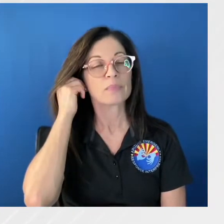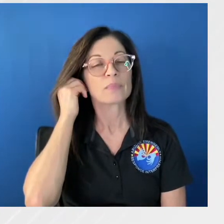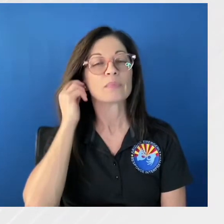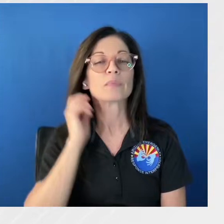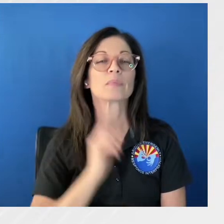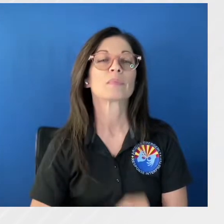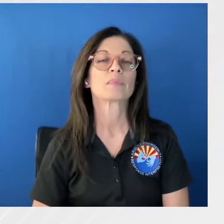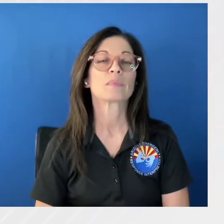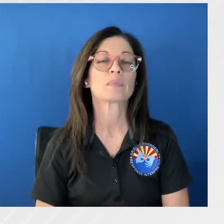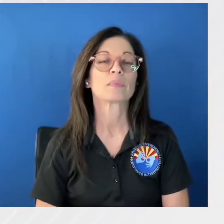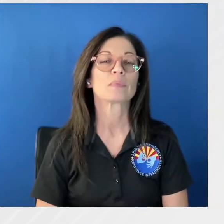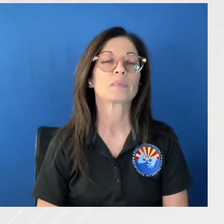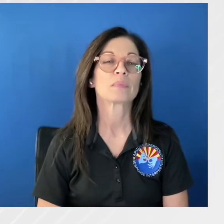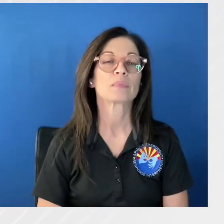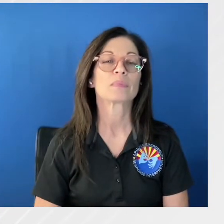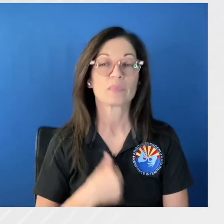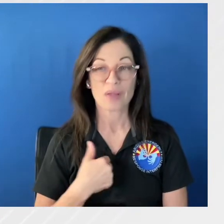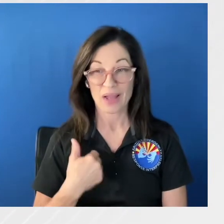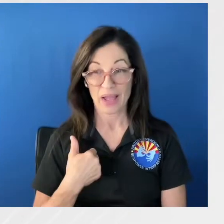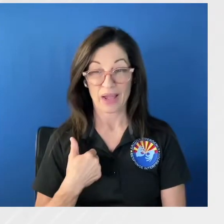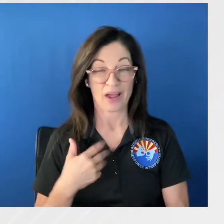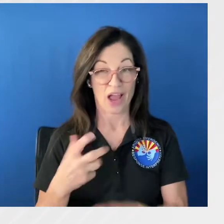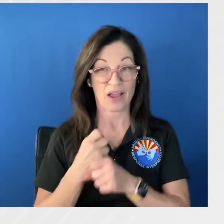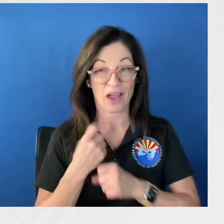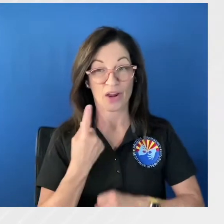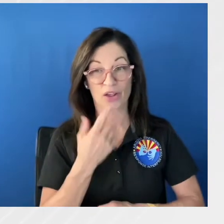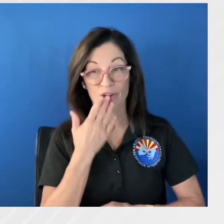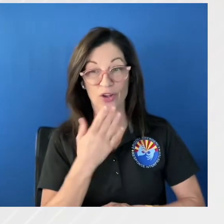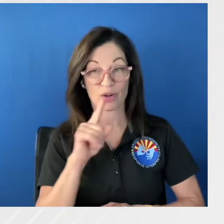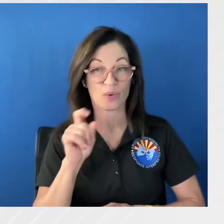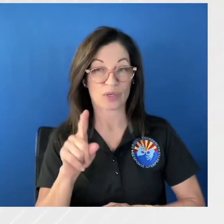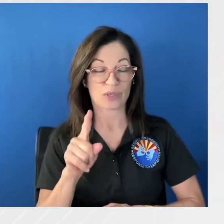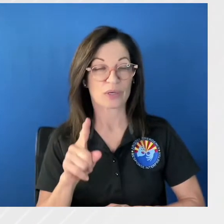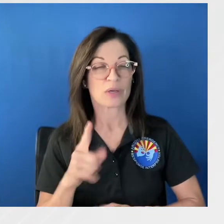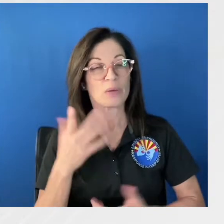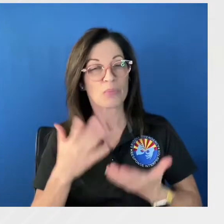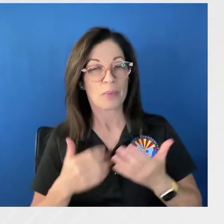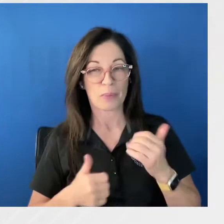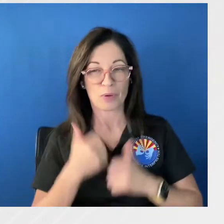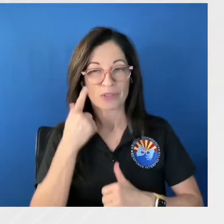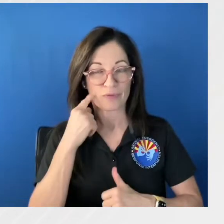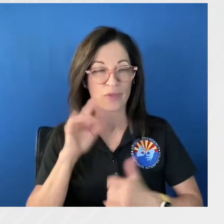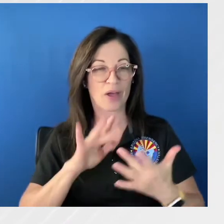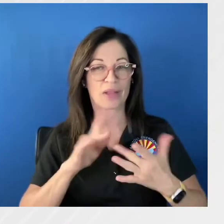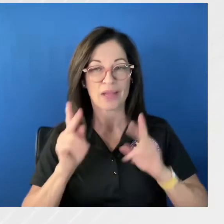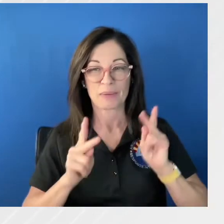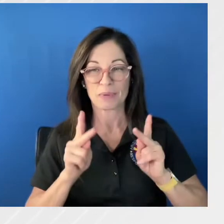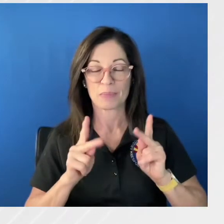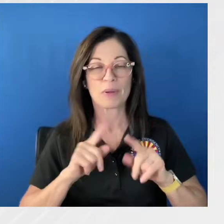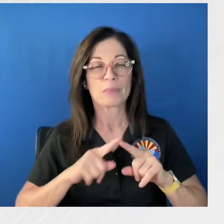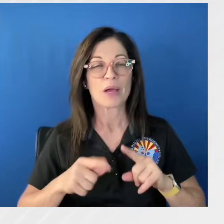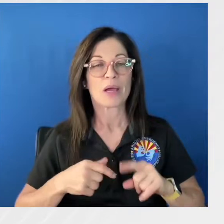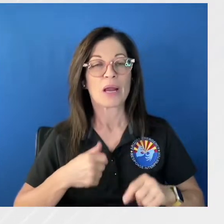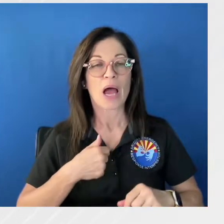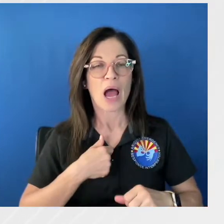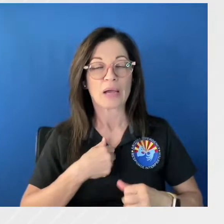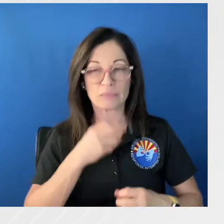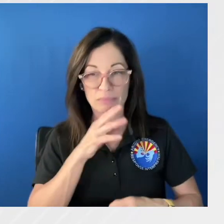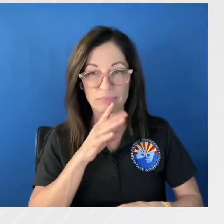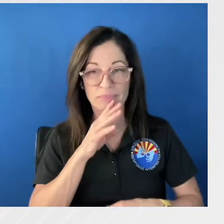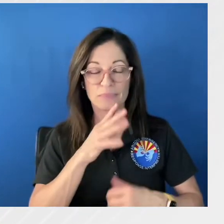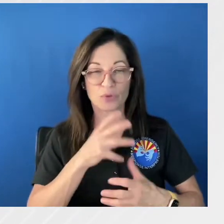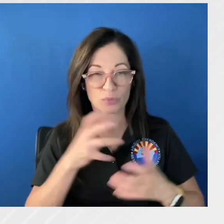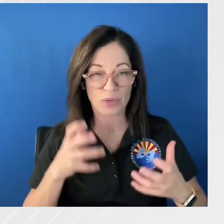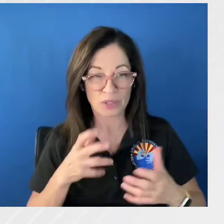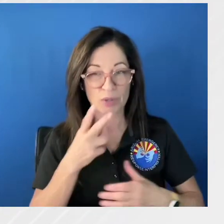Well, I got a good question, probably mostly for online visitors, but hopefully if I stumble too much, both sheriffs will